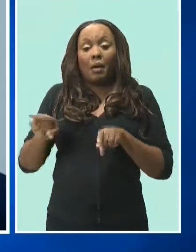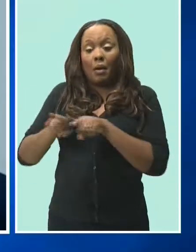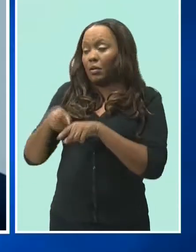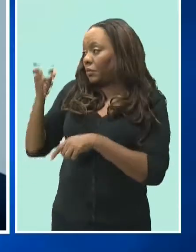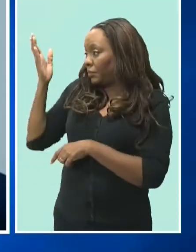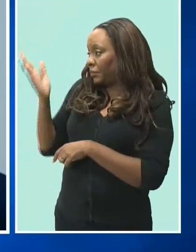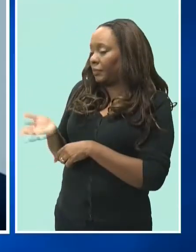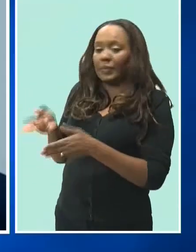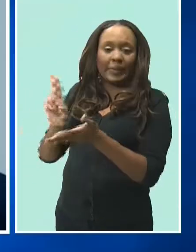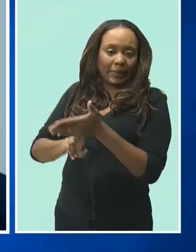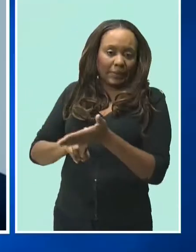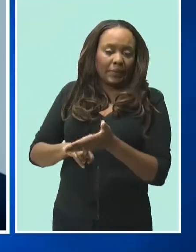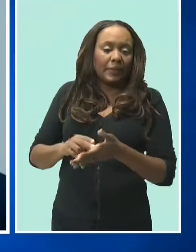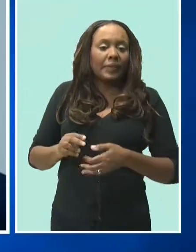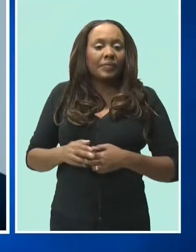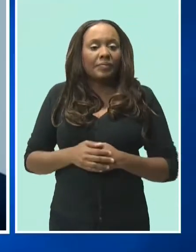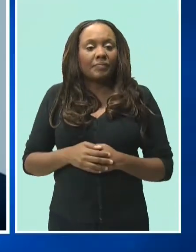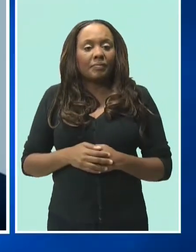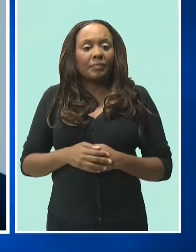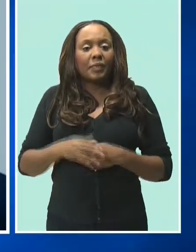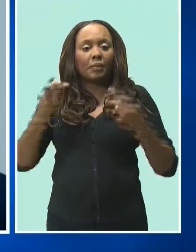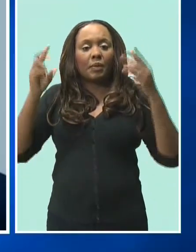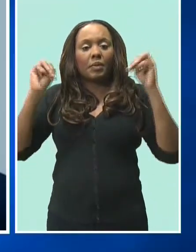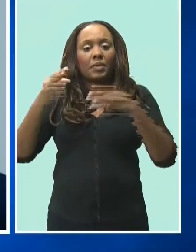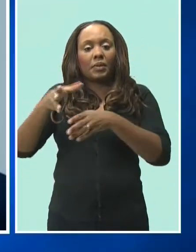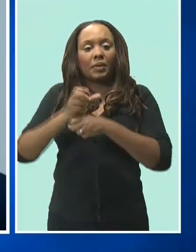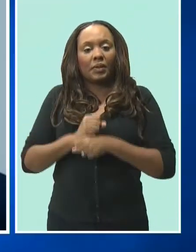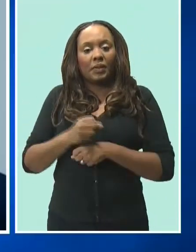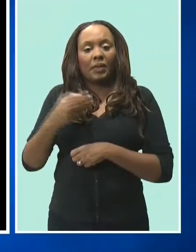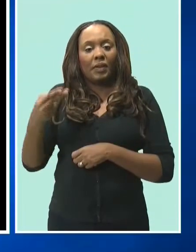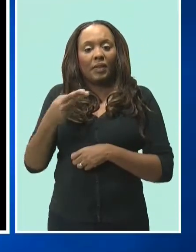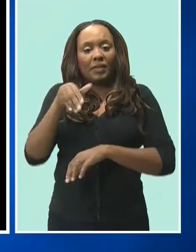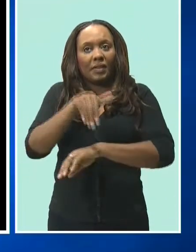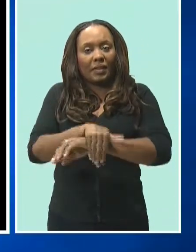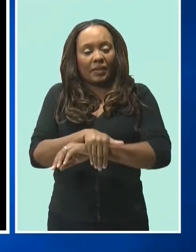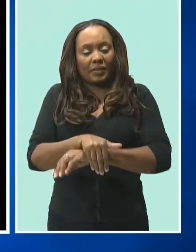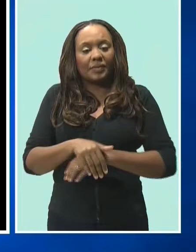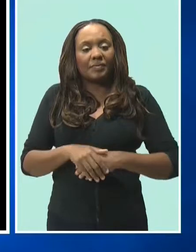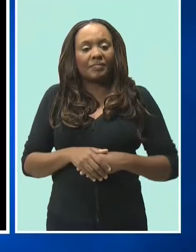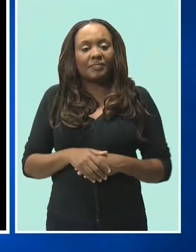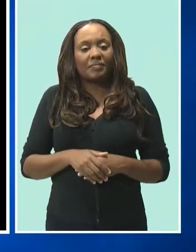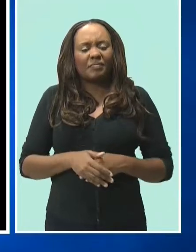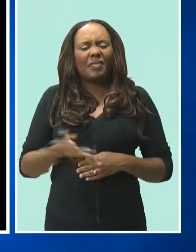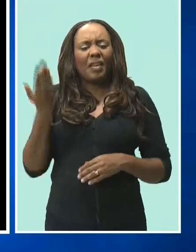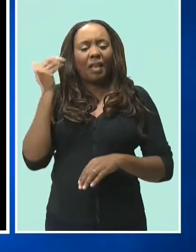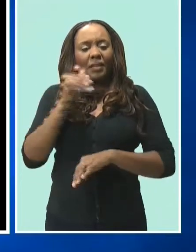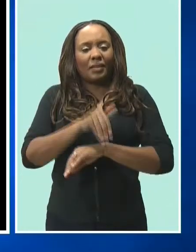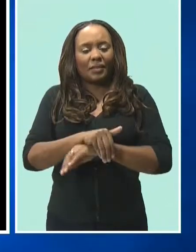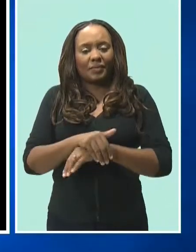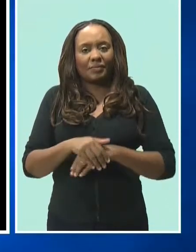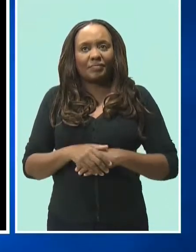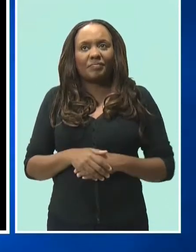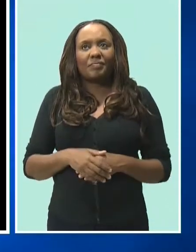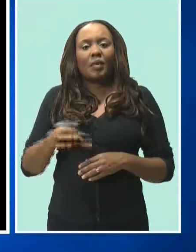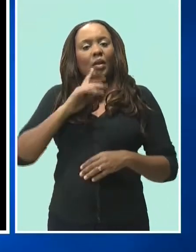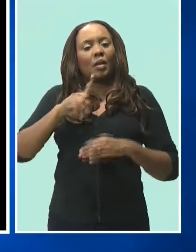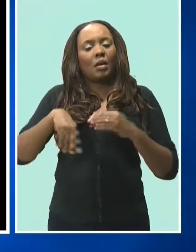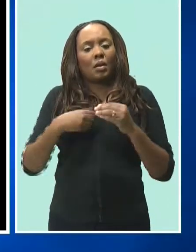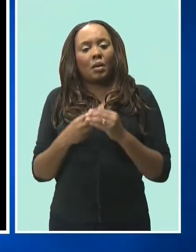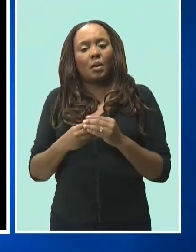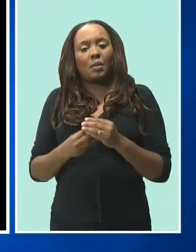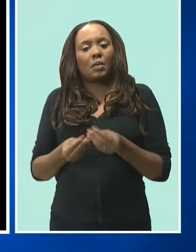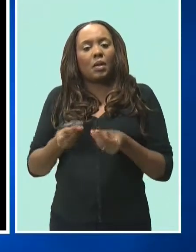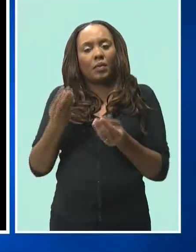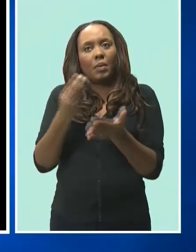Treasury Stephen Mnuchin, which she received Thursday night. The assistance includes supporting concessional financing